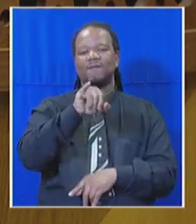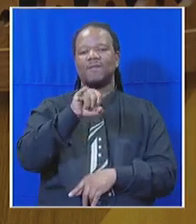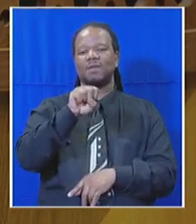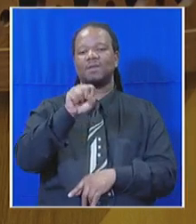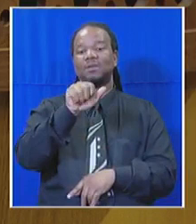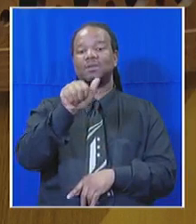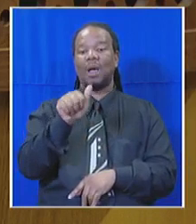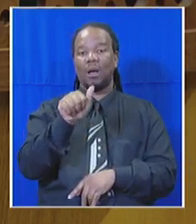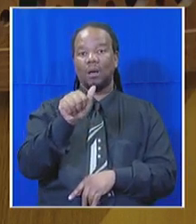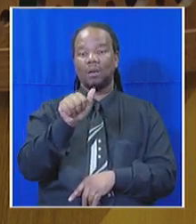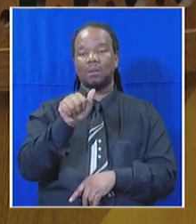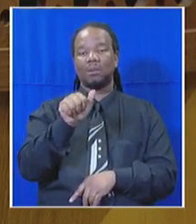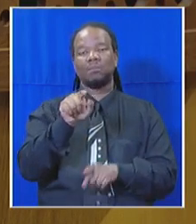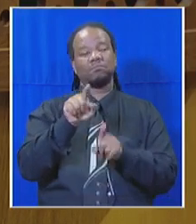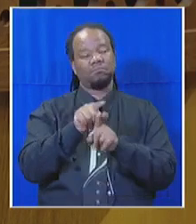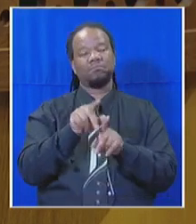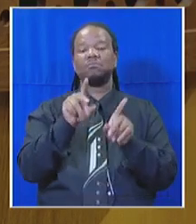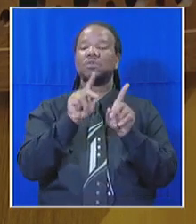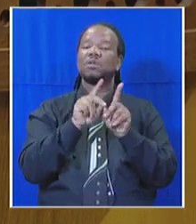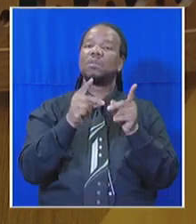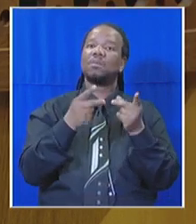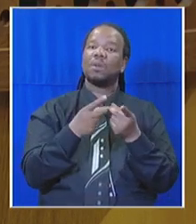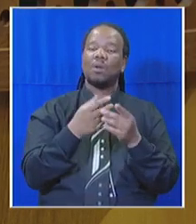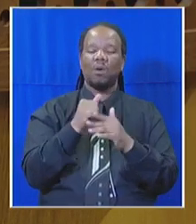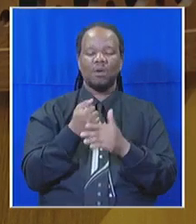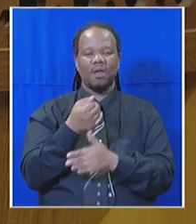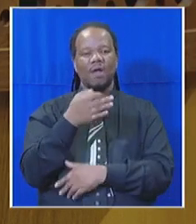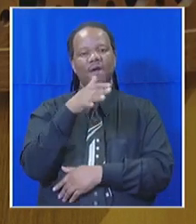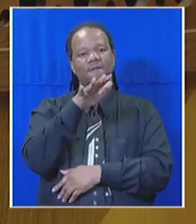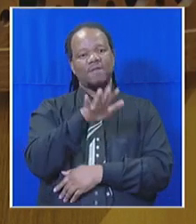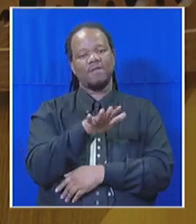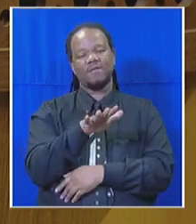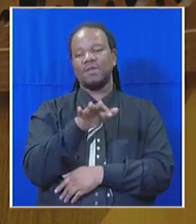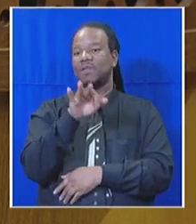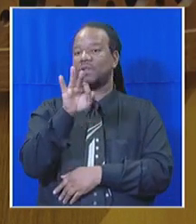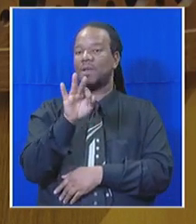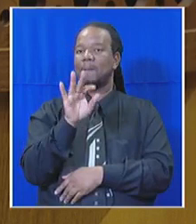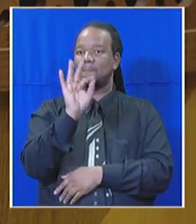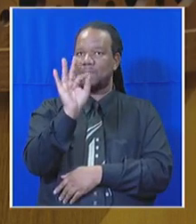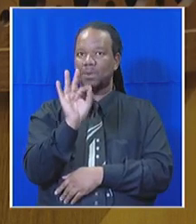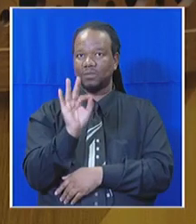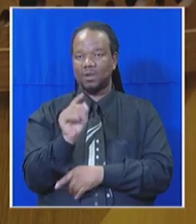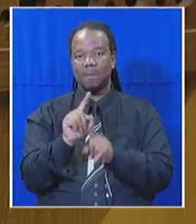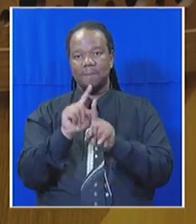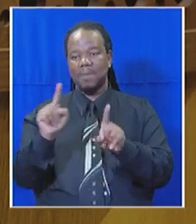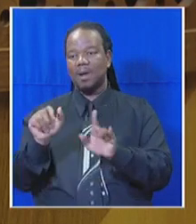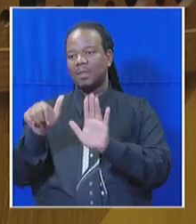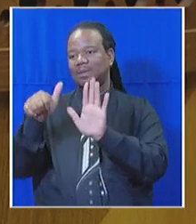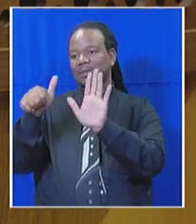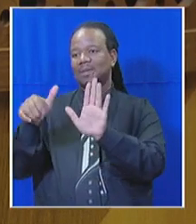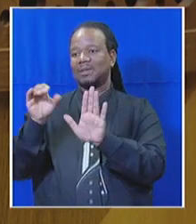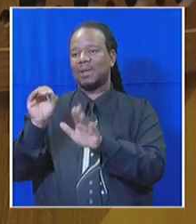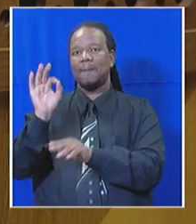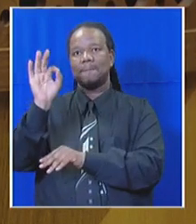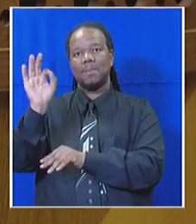is only processing 53% of corporate visas and just over 60% of individual visas that people